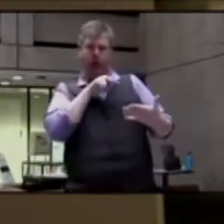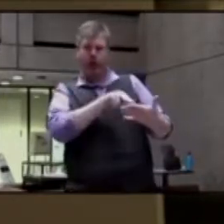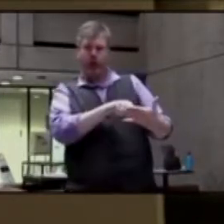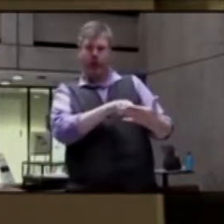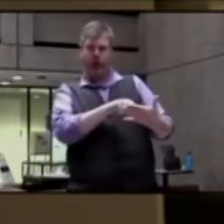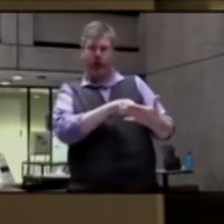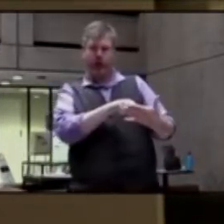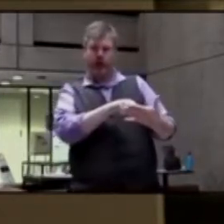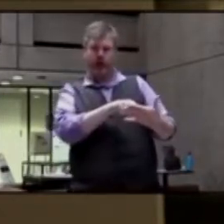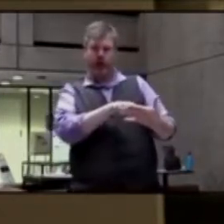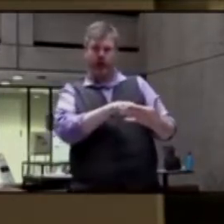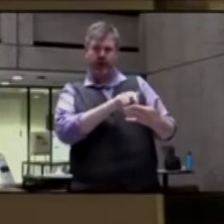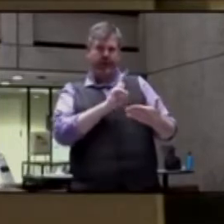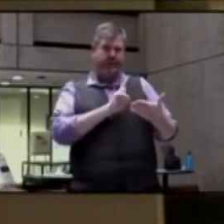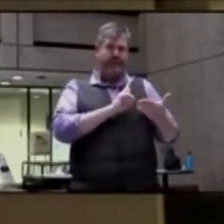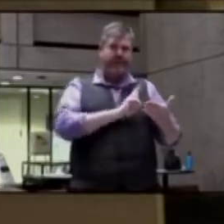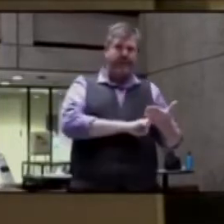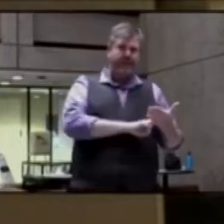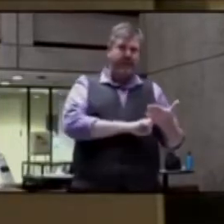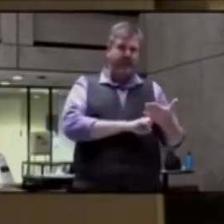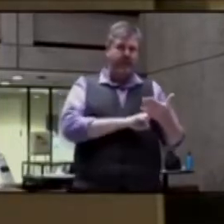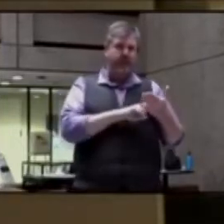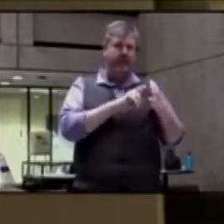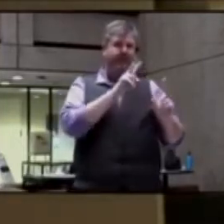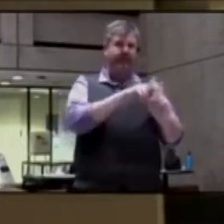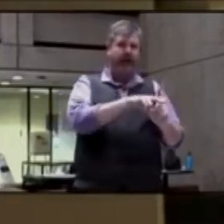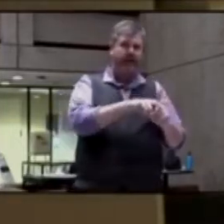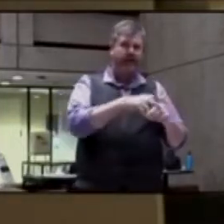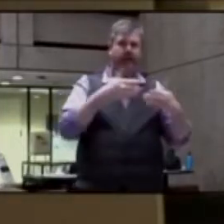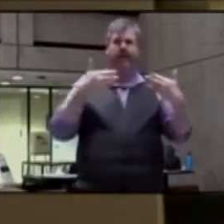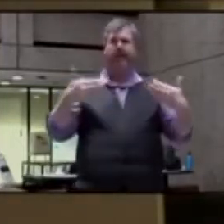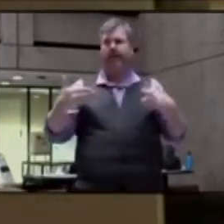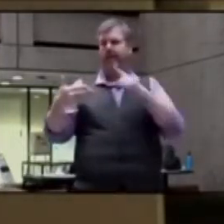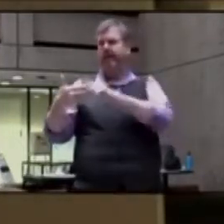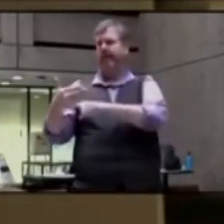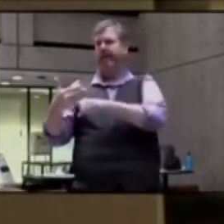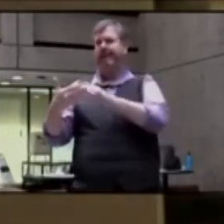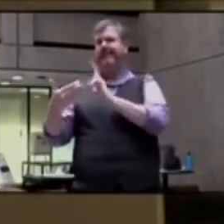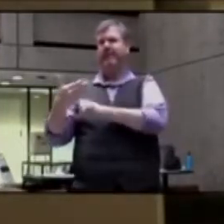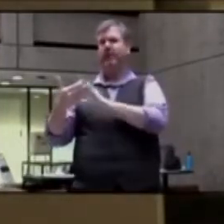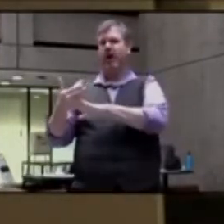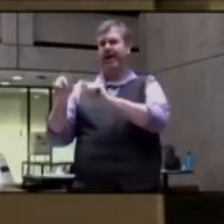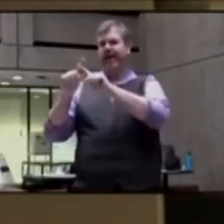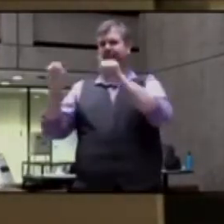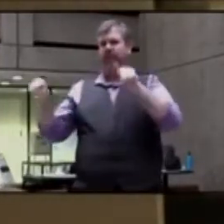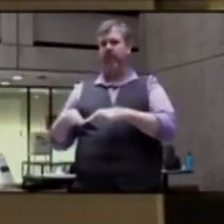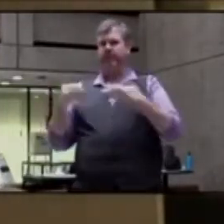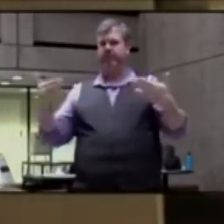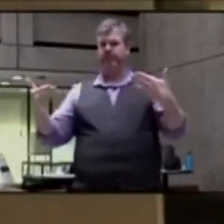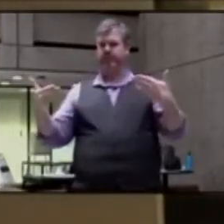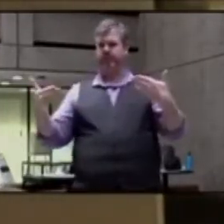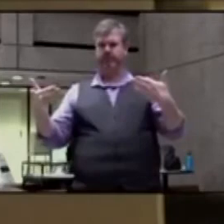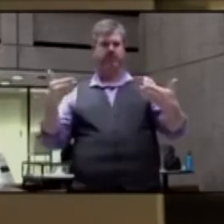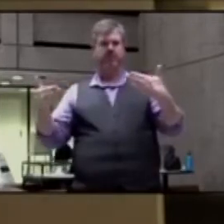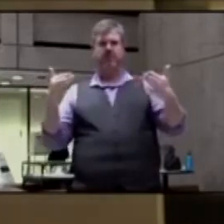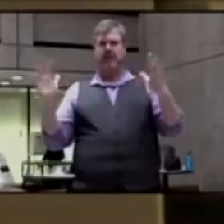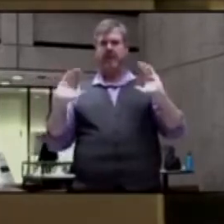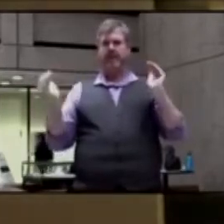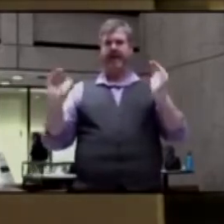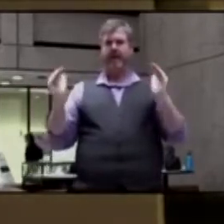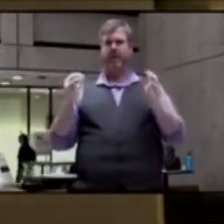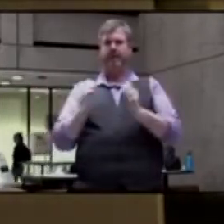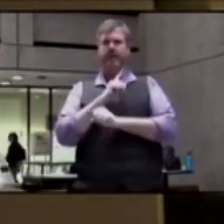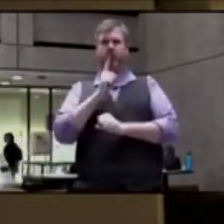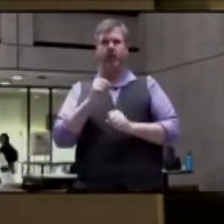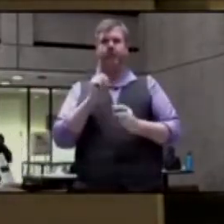and the signature on the envelope to make sure it matches. We don't do it with computers. We do it with